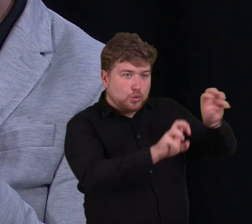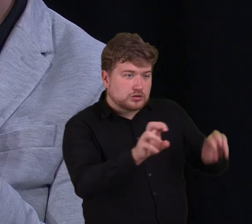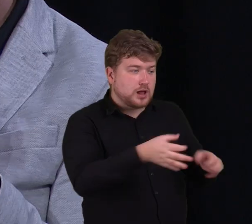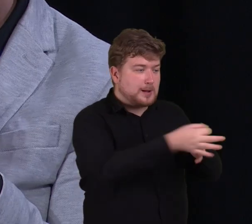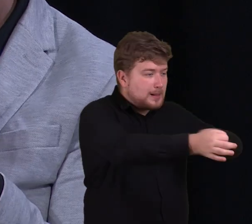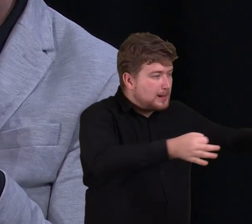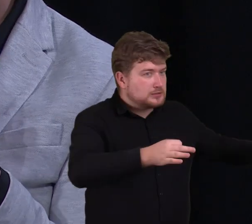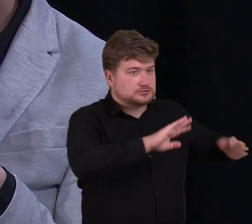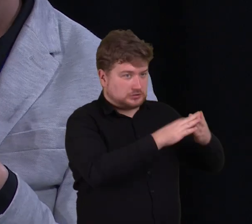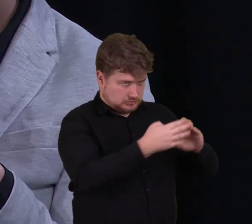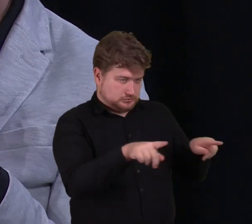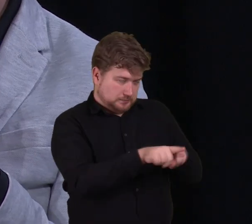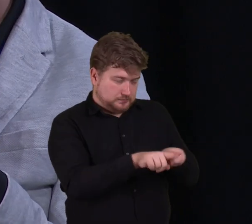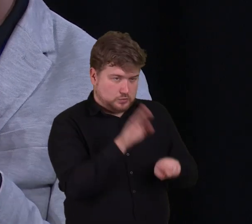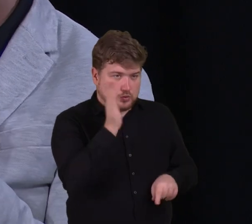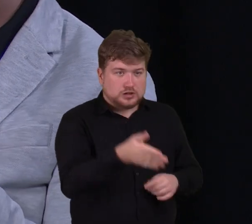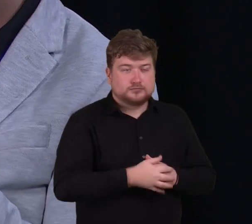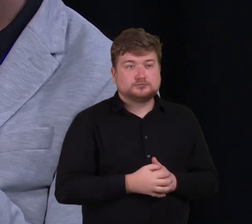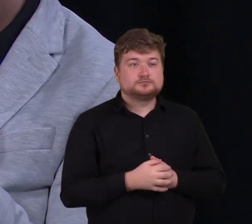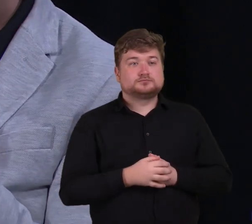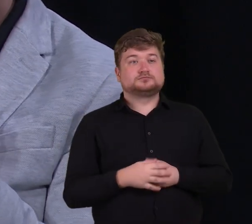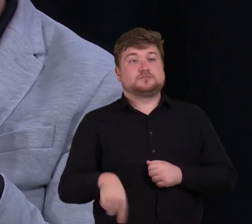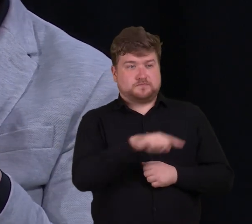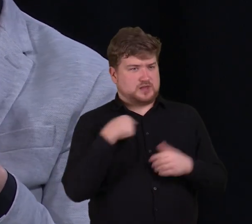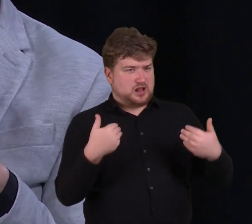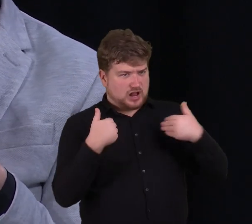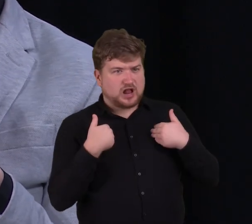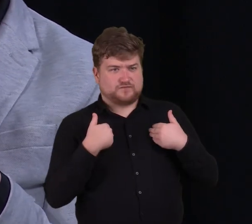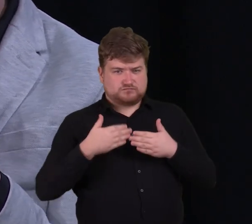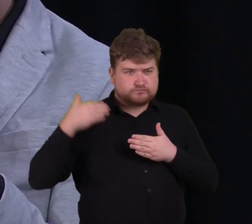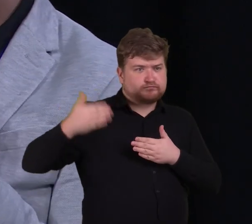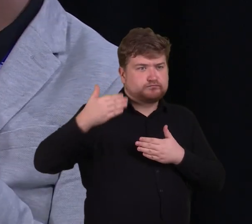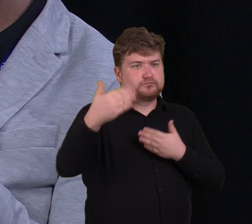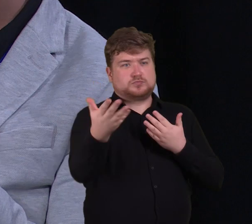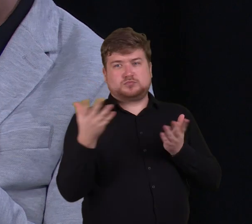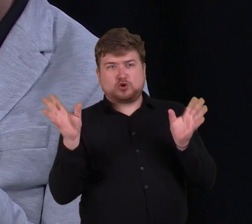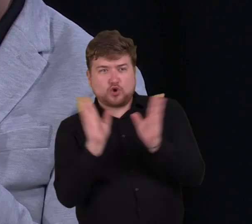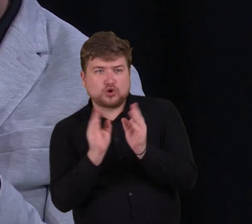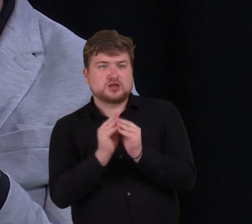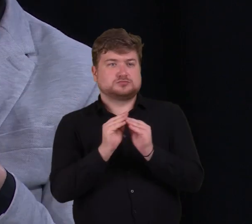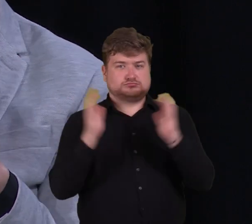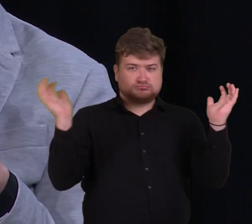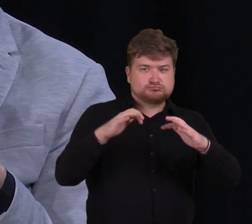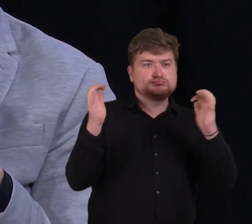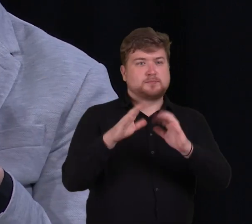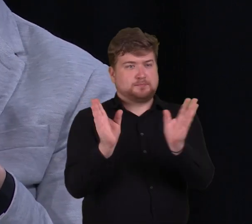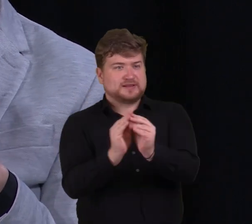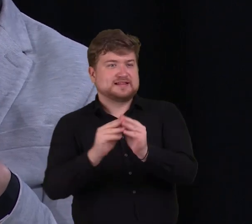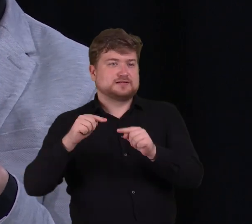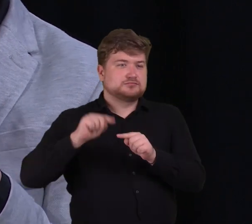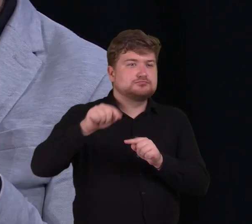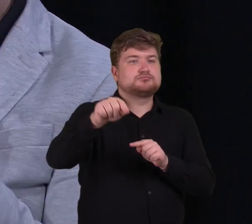conferences, so gatherings of important stakeholders that are dealing actually with region